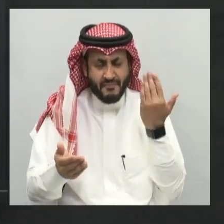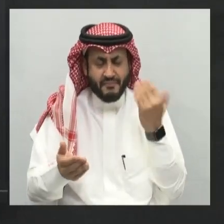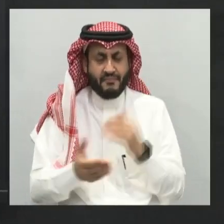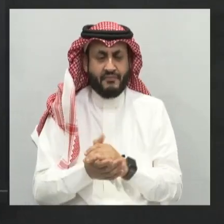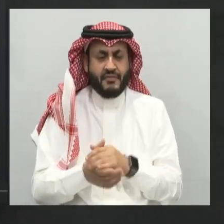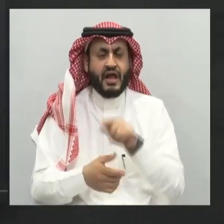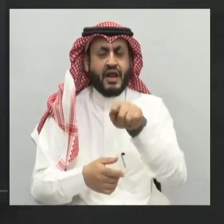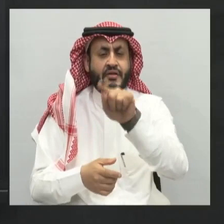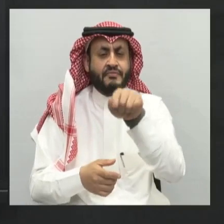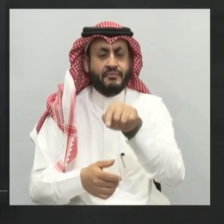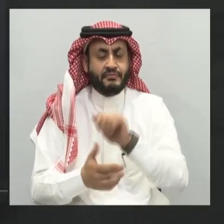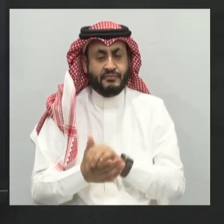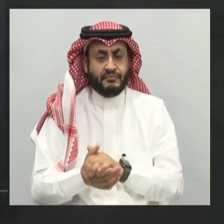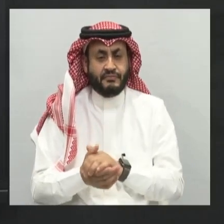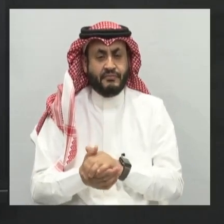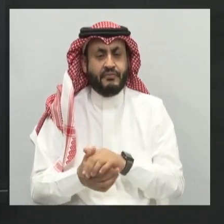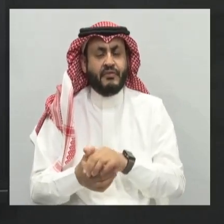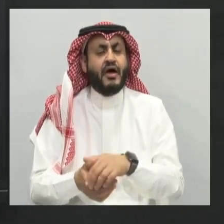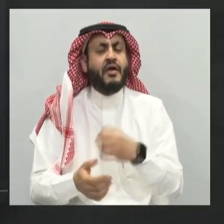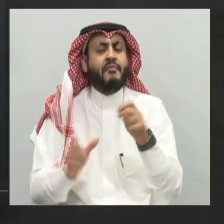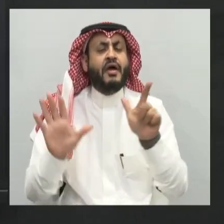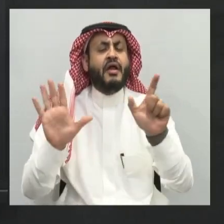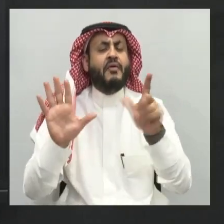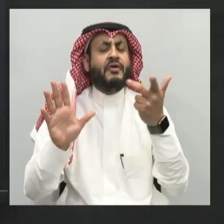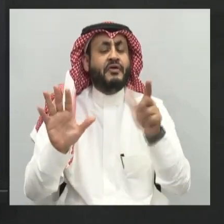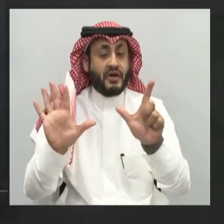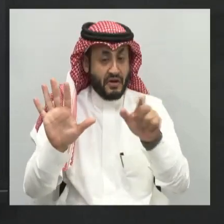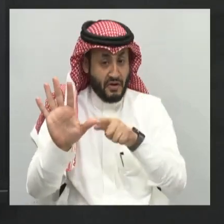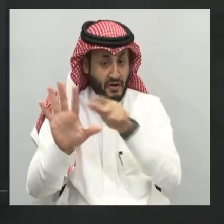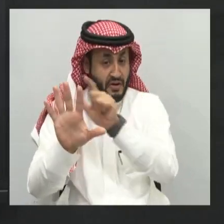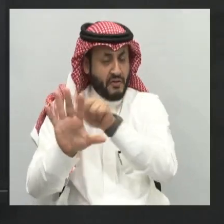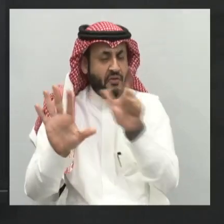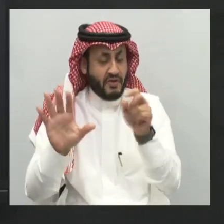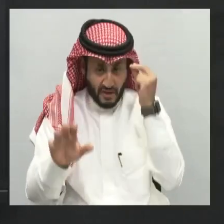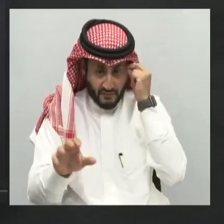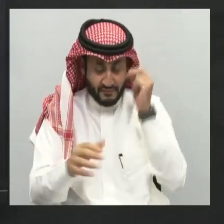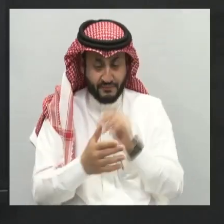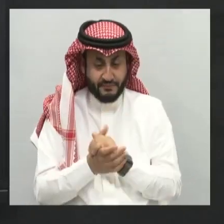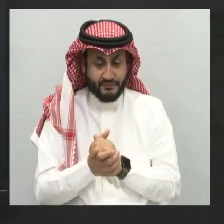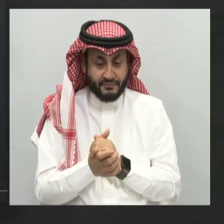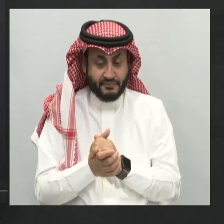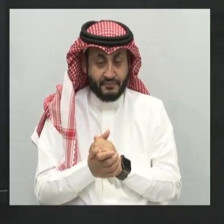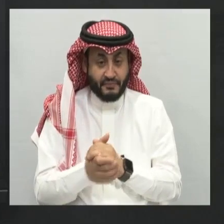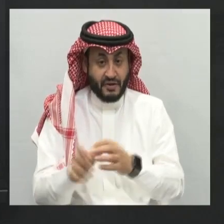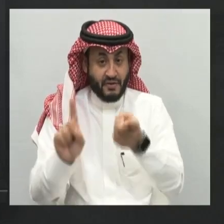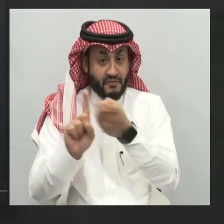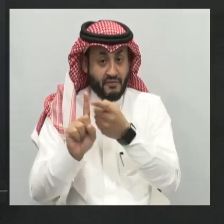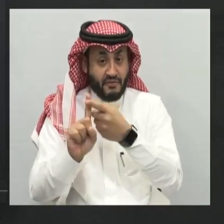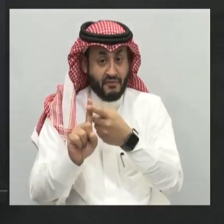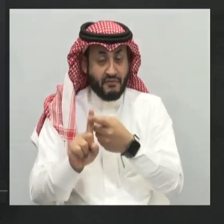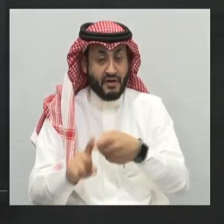and let me ask you, what are the days of the week? Do you know the days of the week? Like starting at